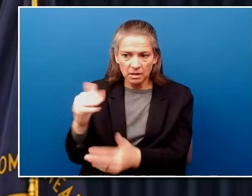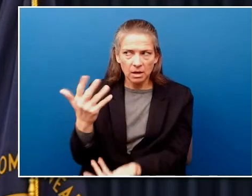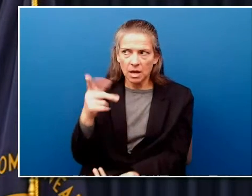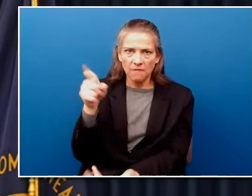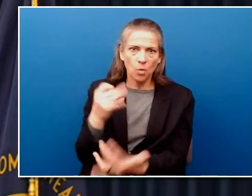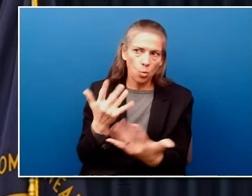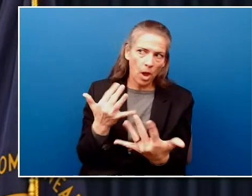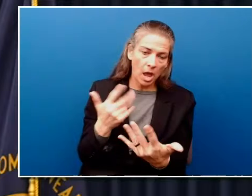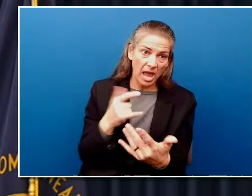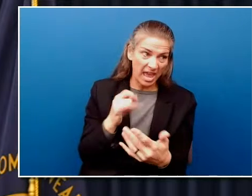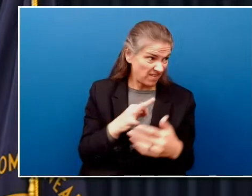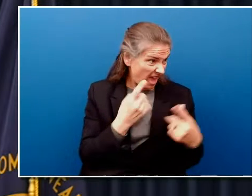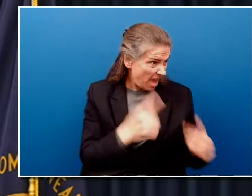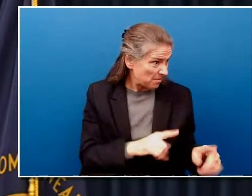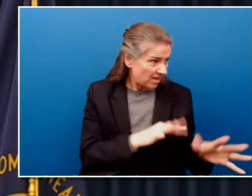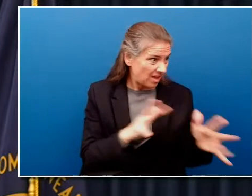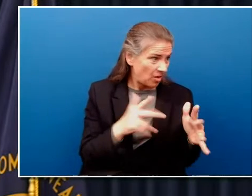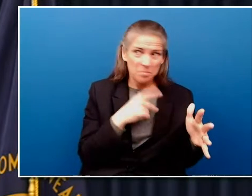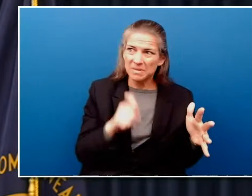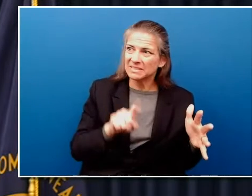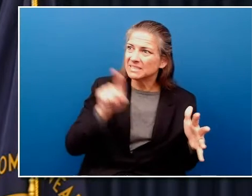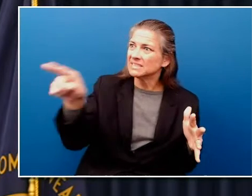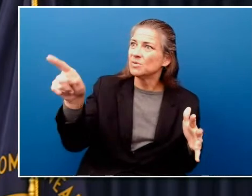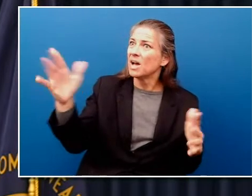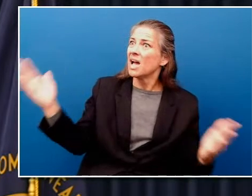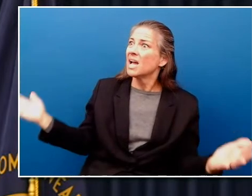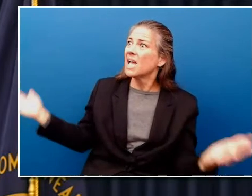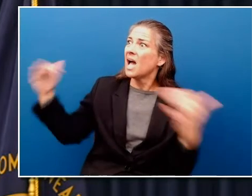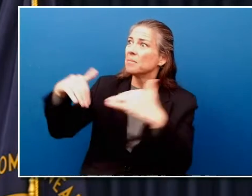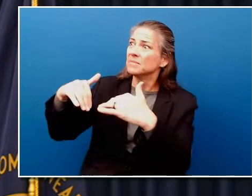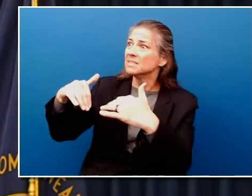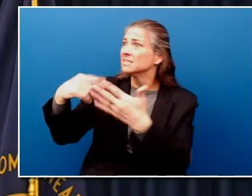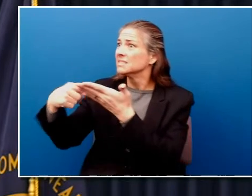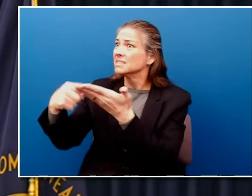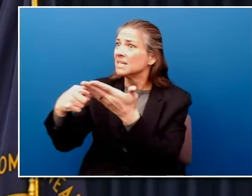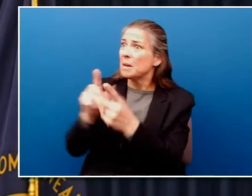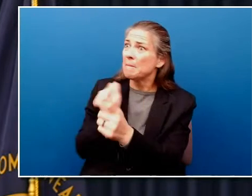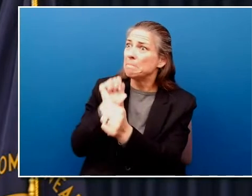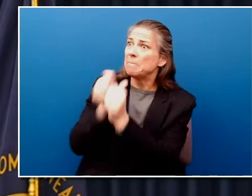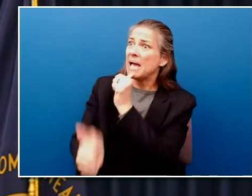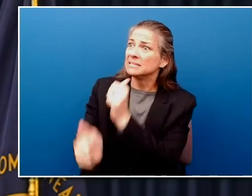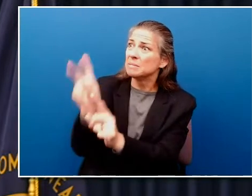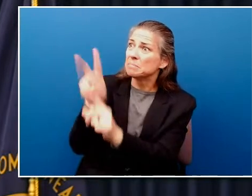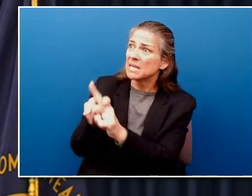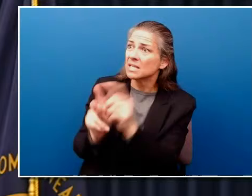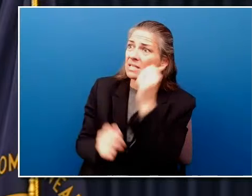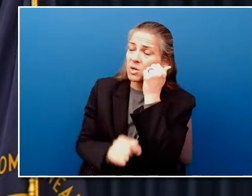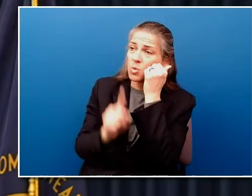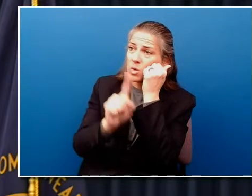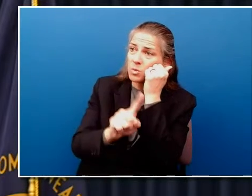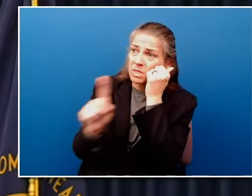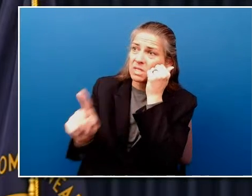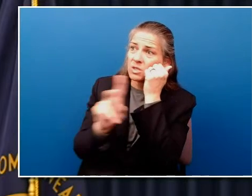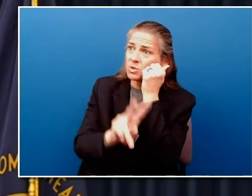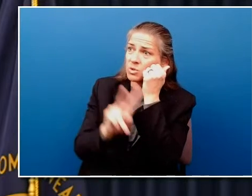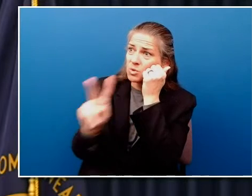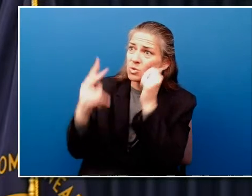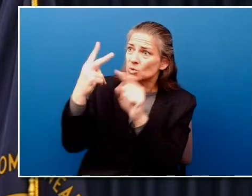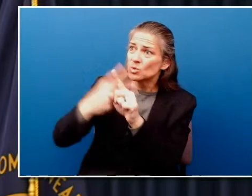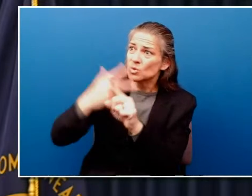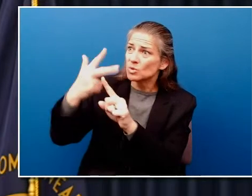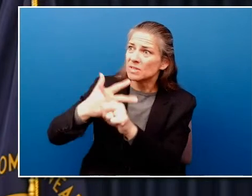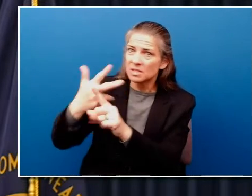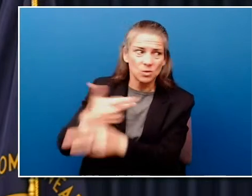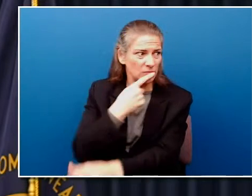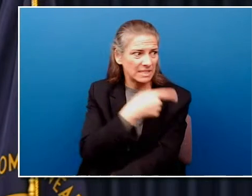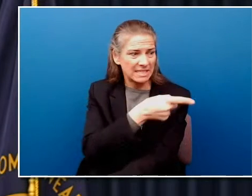Assembly to go to Frankfurt and to pass a bill to get the help they need, probably days, weeks, or months after they needed it.